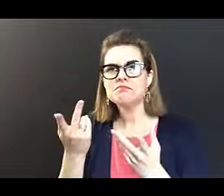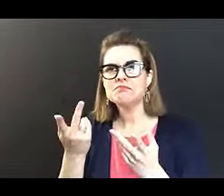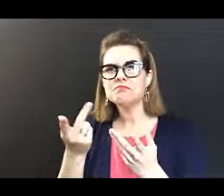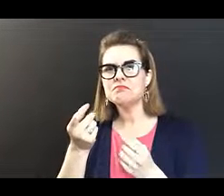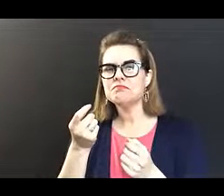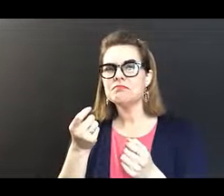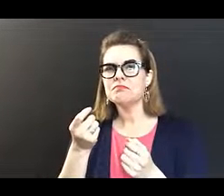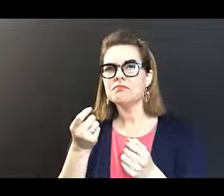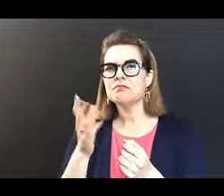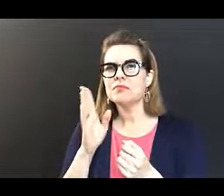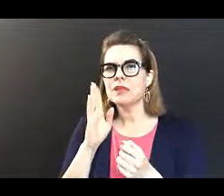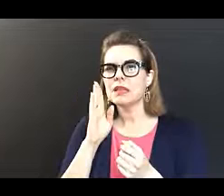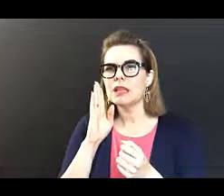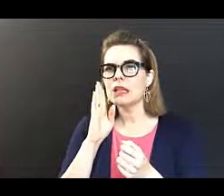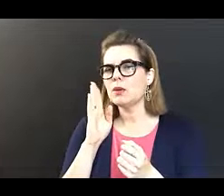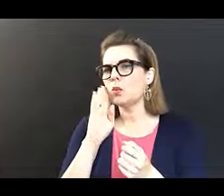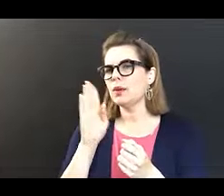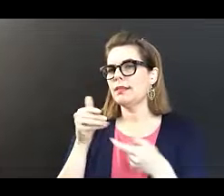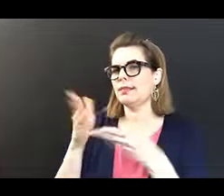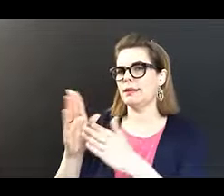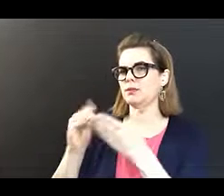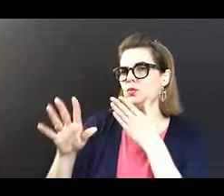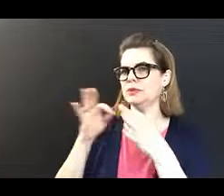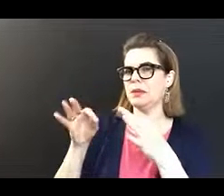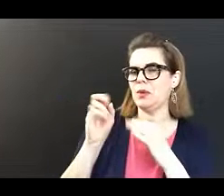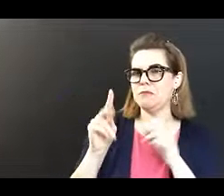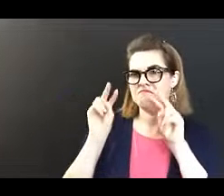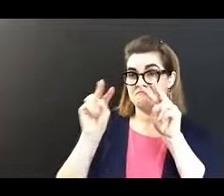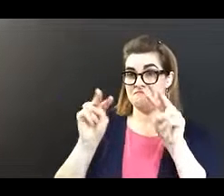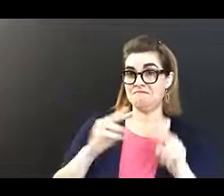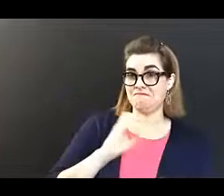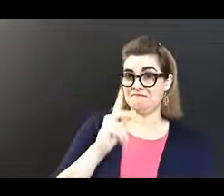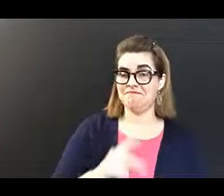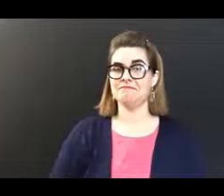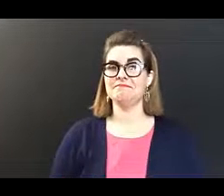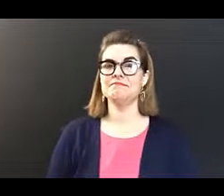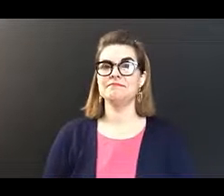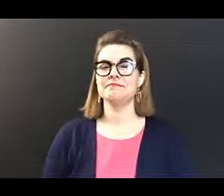in its entirety, and I figured I'd let the students do it themselves. So here we go.